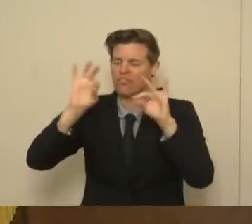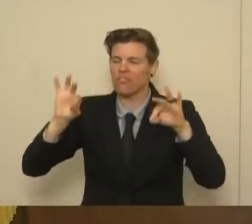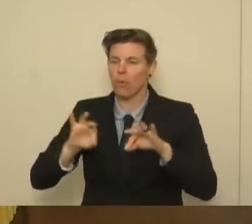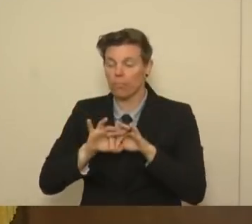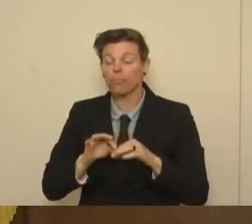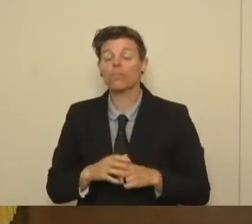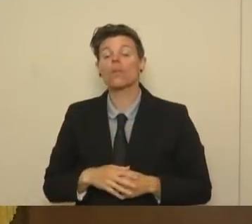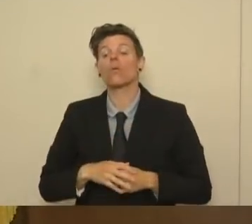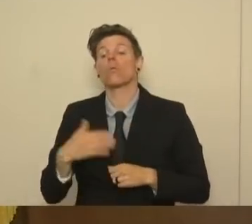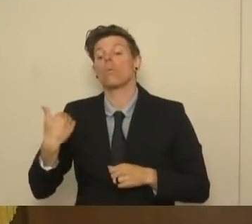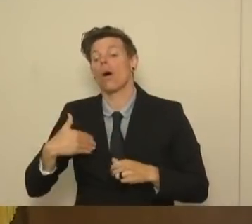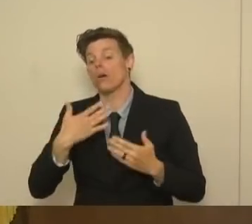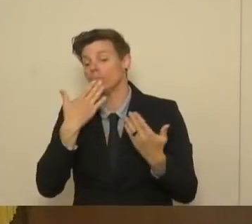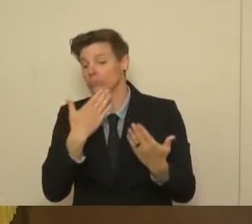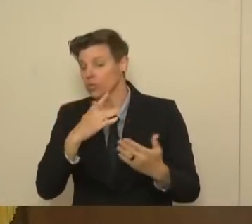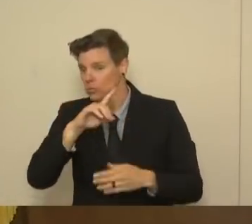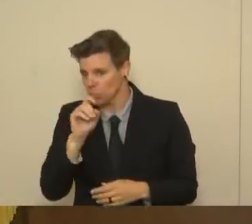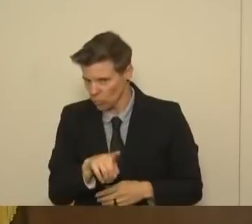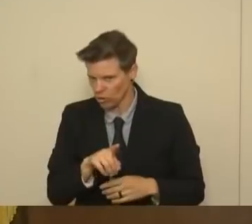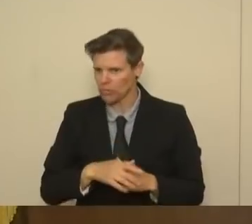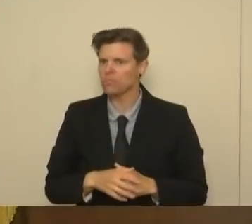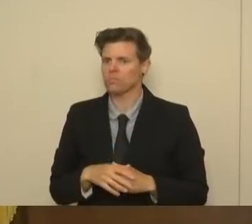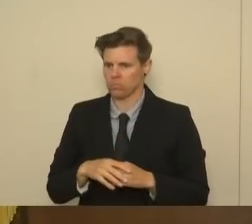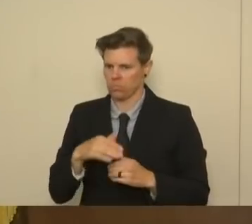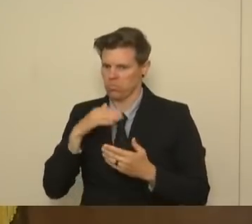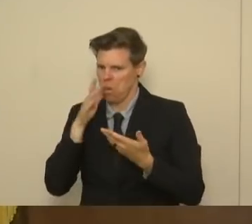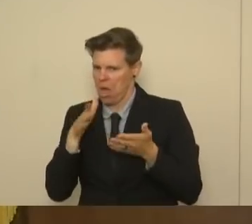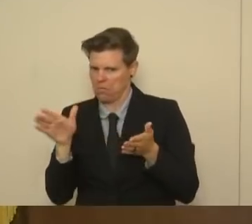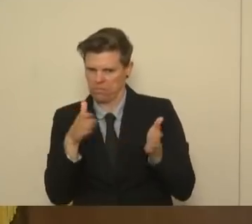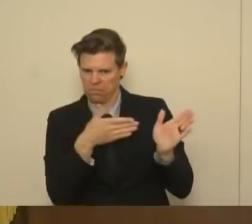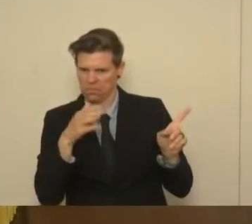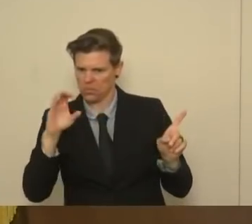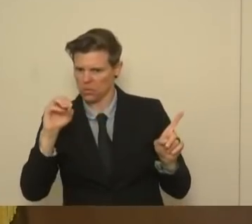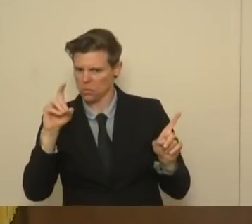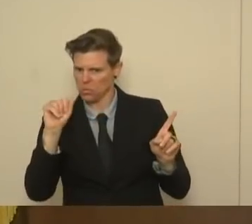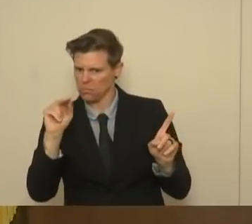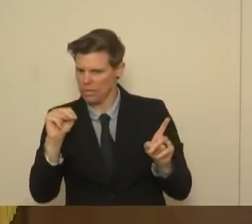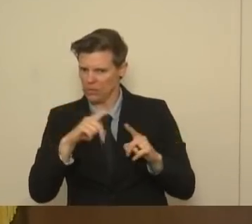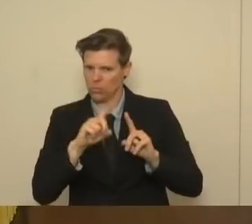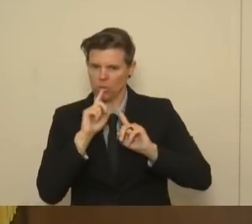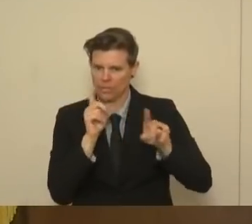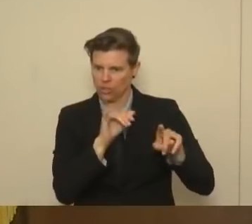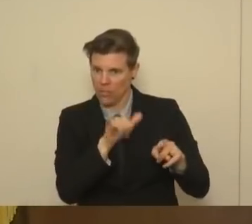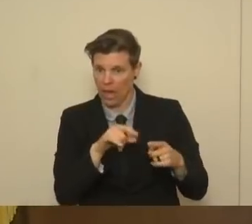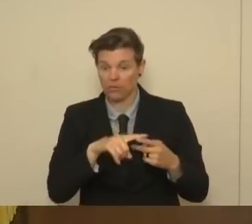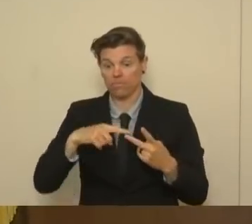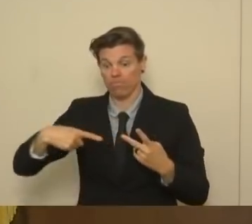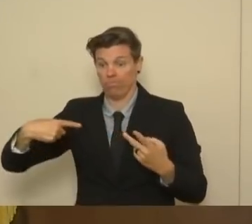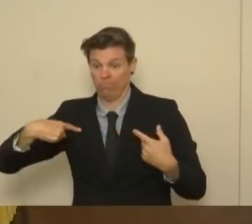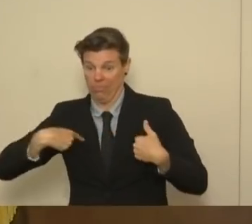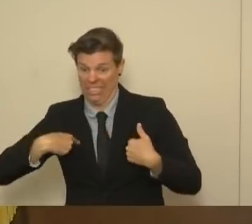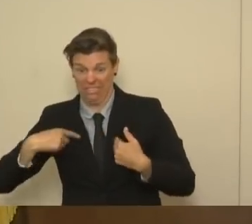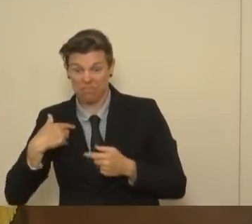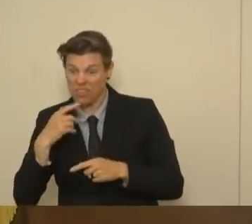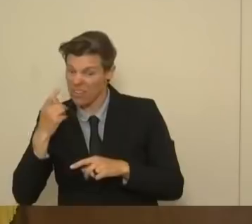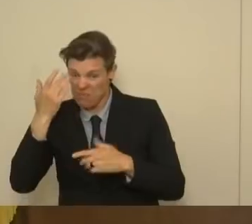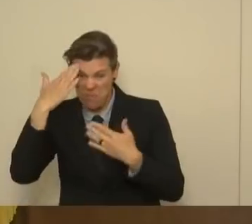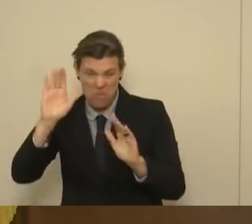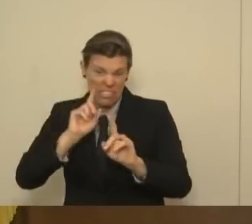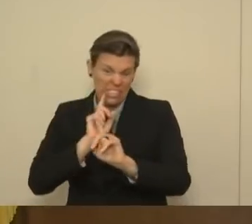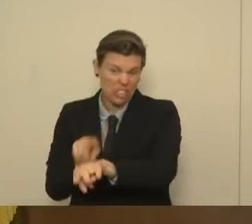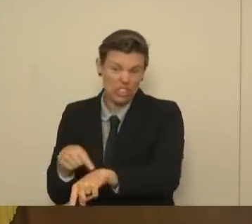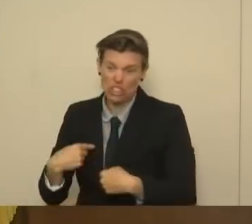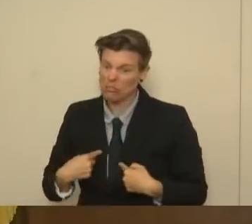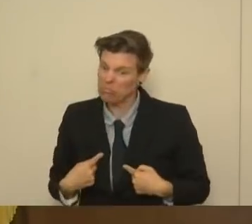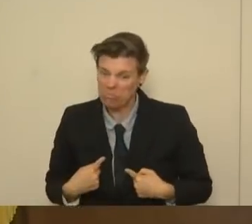Director Coleman. I don't know the answer to that. The kind of politicizing from both